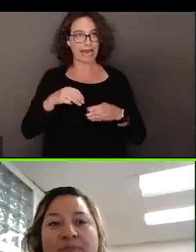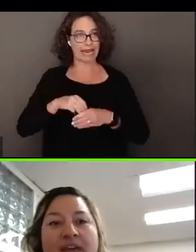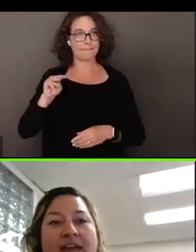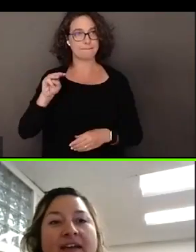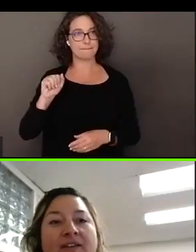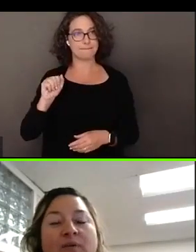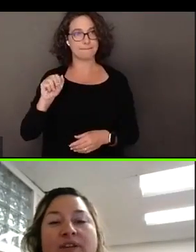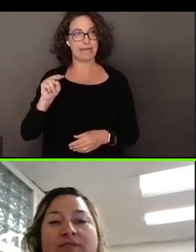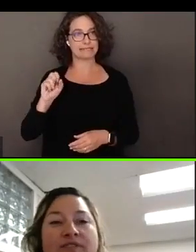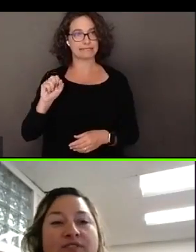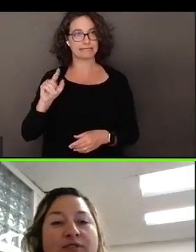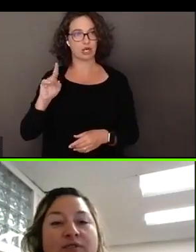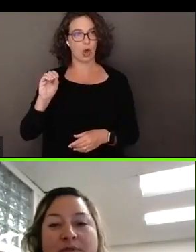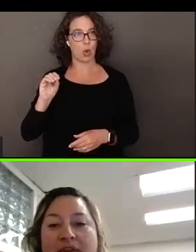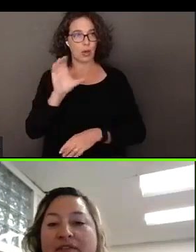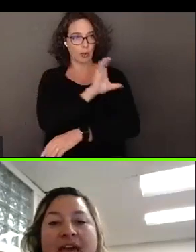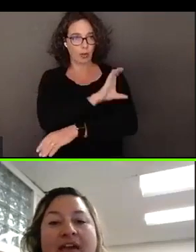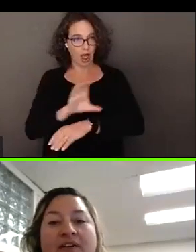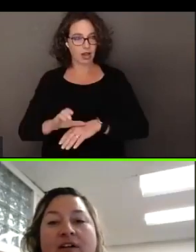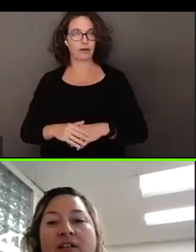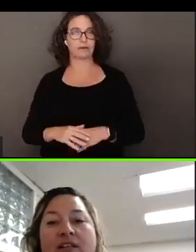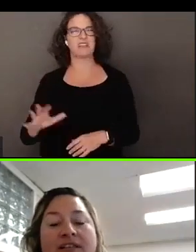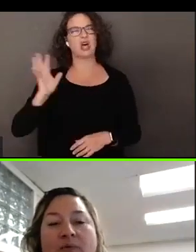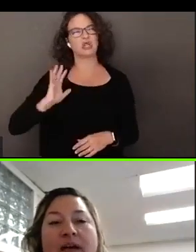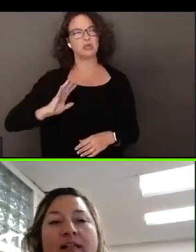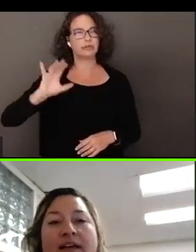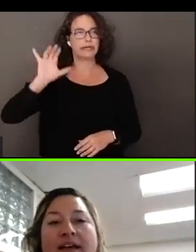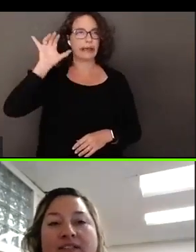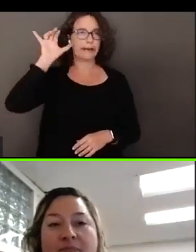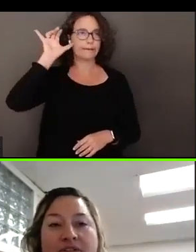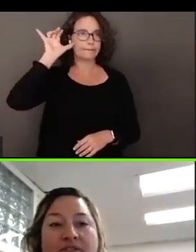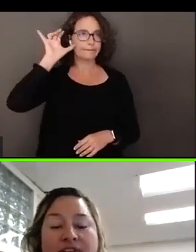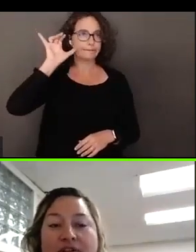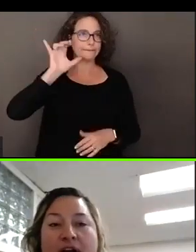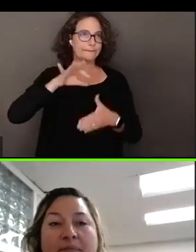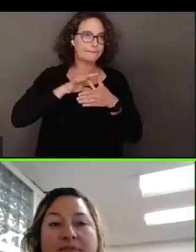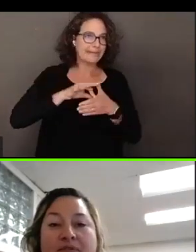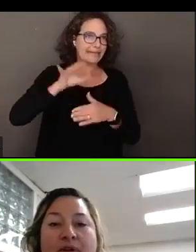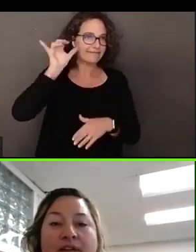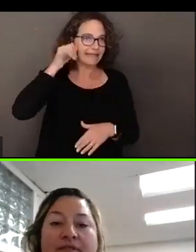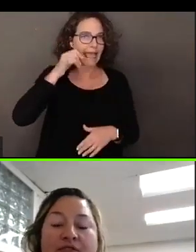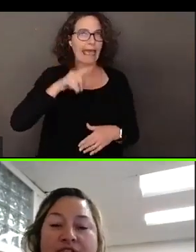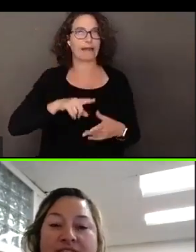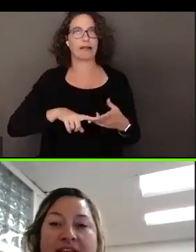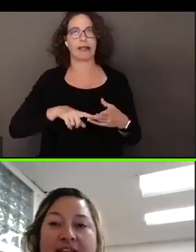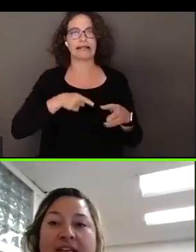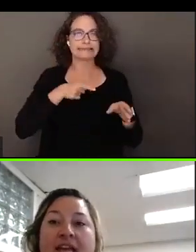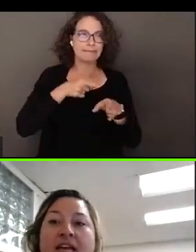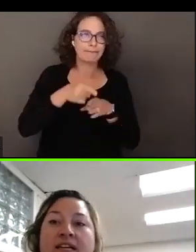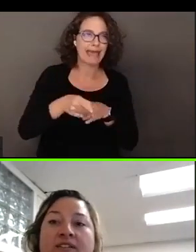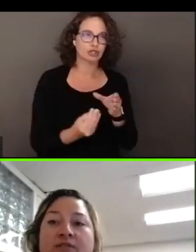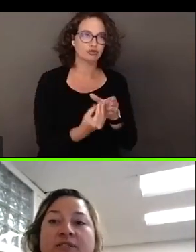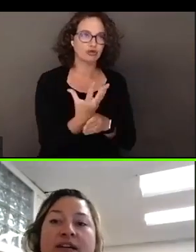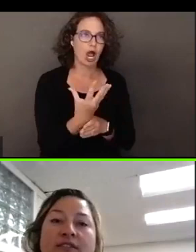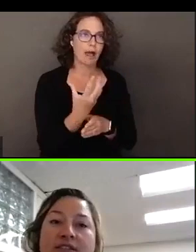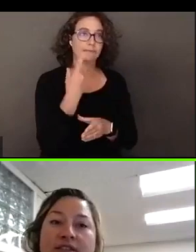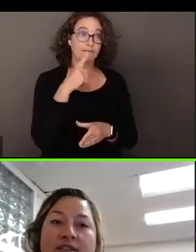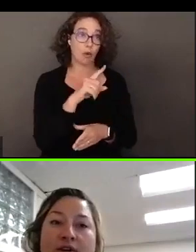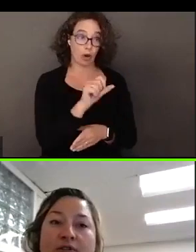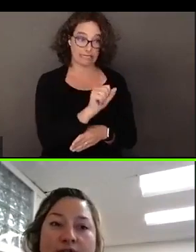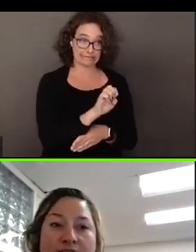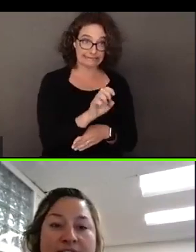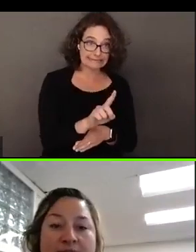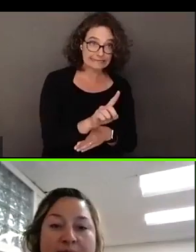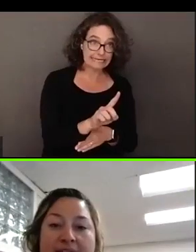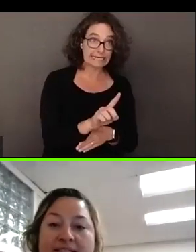Colorado, and we used to do beef cattle as well as specialty crops, growing them for seed to sell to